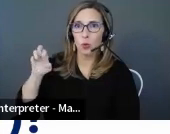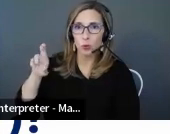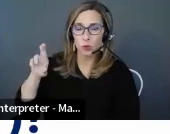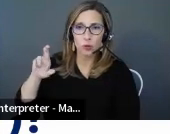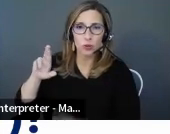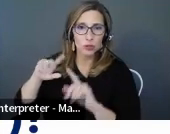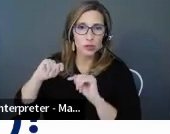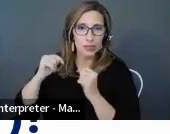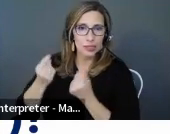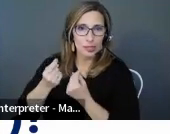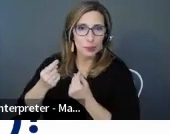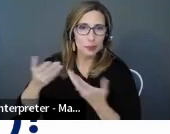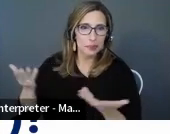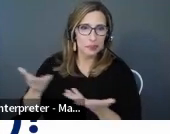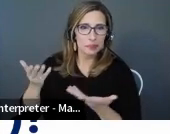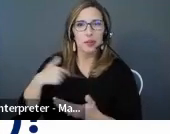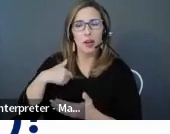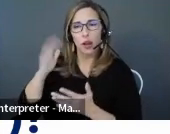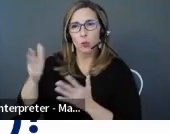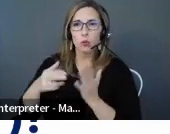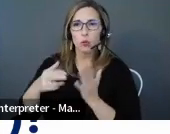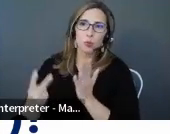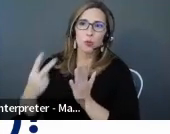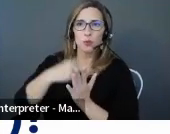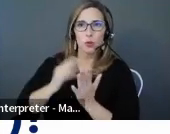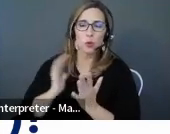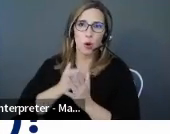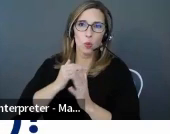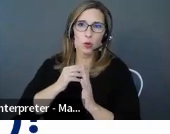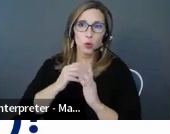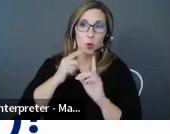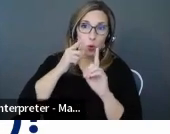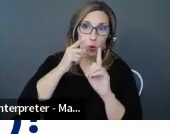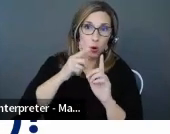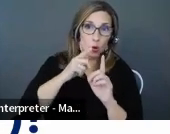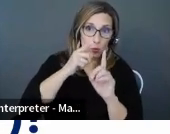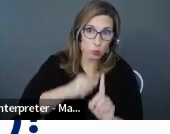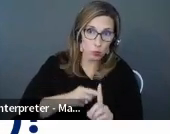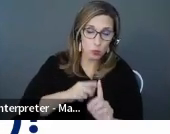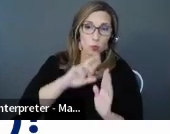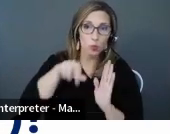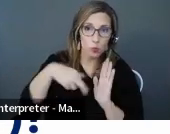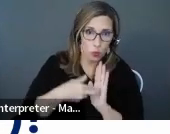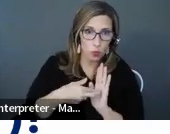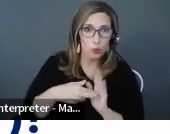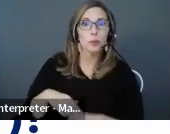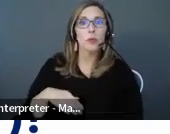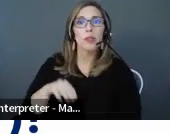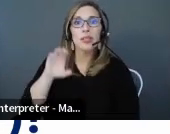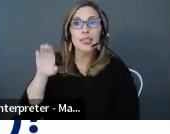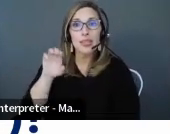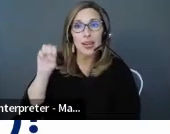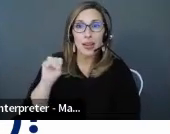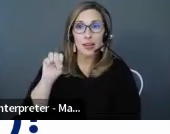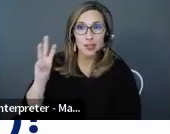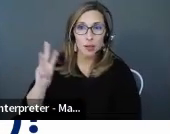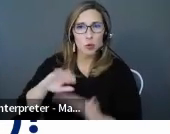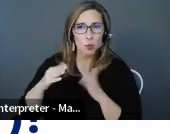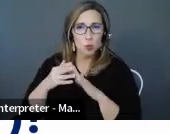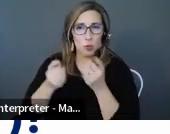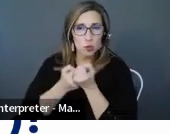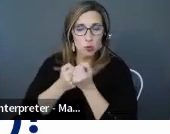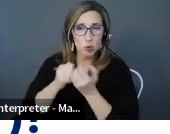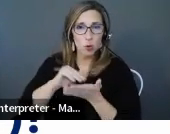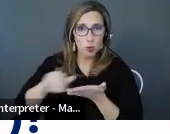the CSW as well as Public Consulting Group's role in this project. The Community Support Waiver, or the CSW, is a